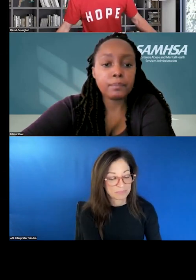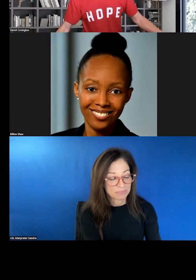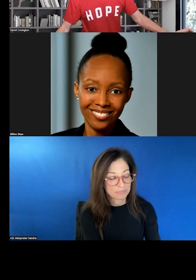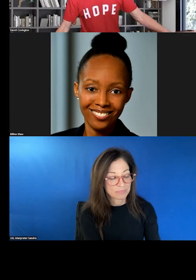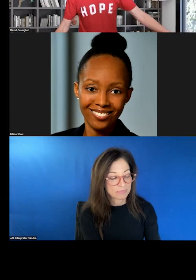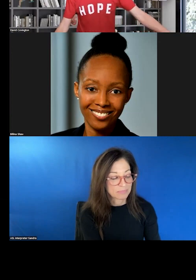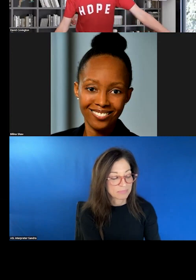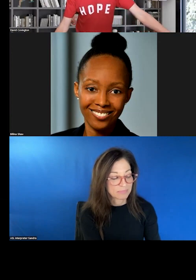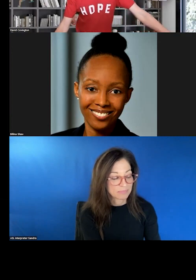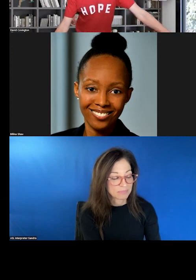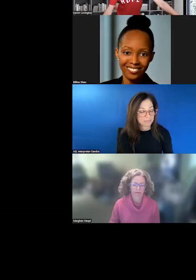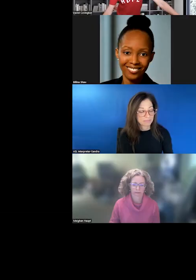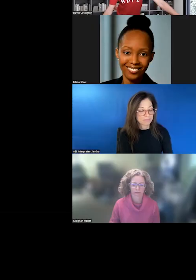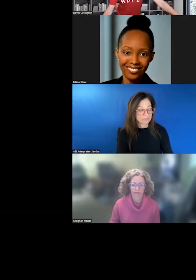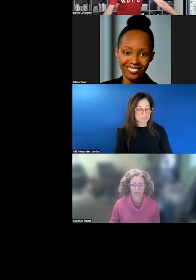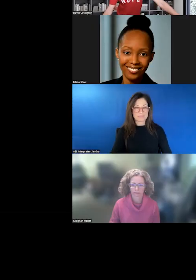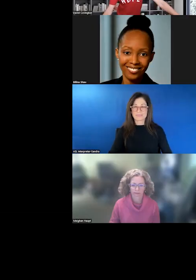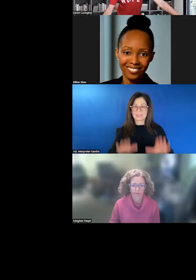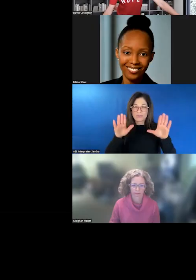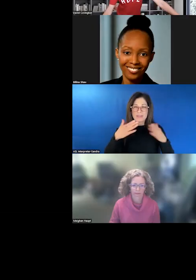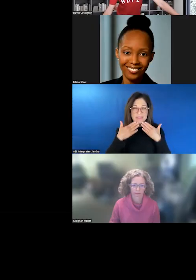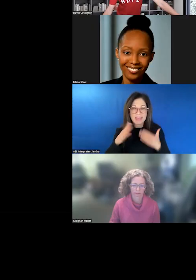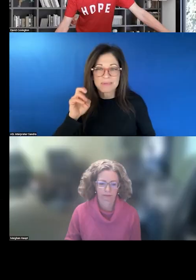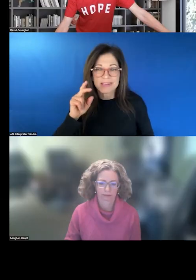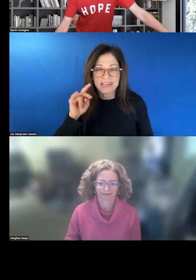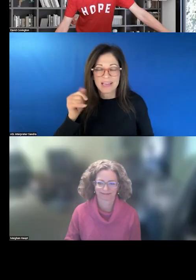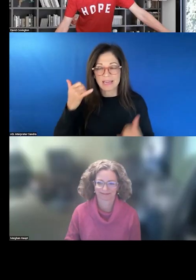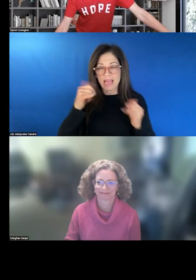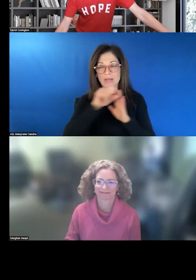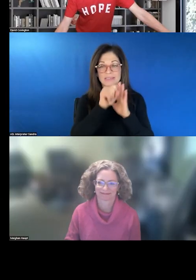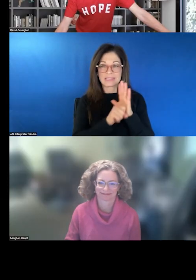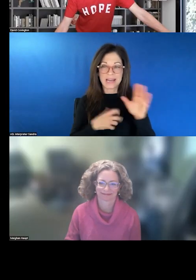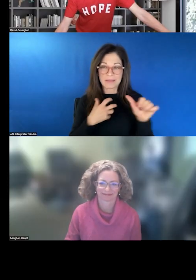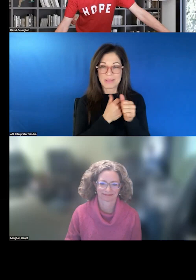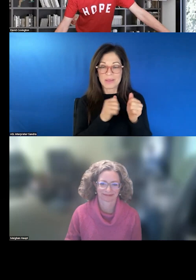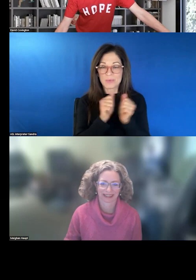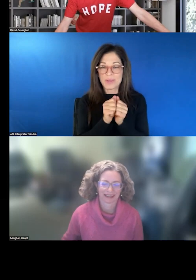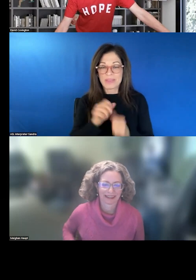Terrific. Thanks so much, Felina. let's go to our state update with Megan.